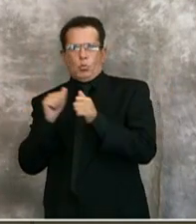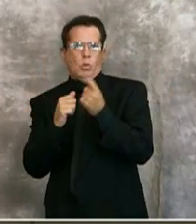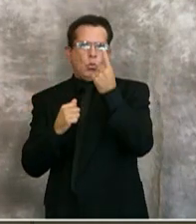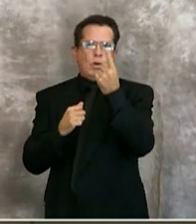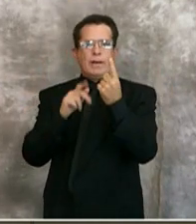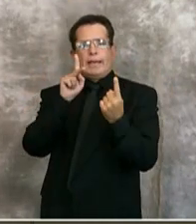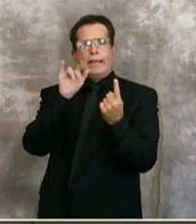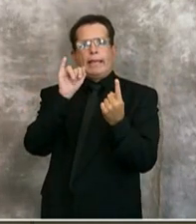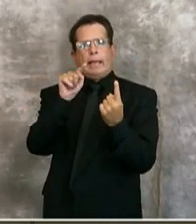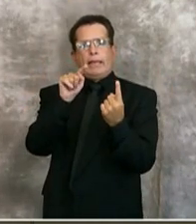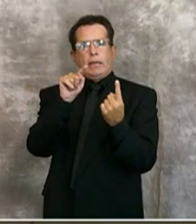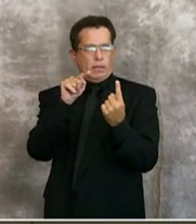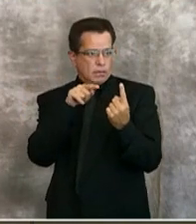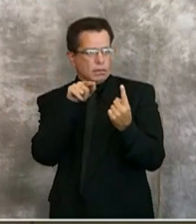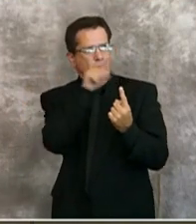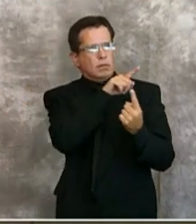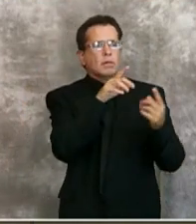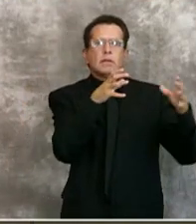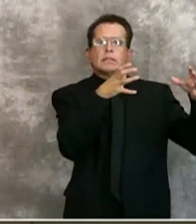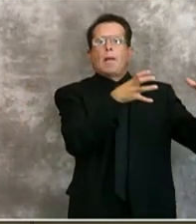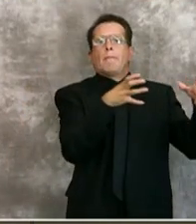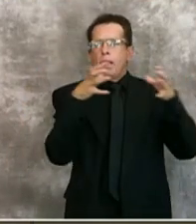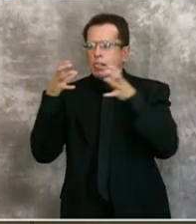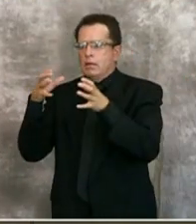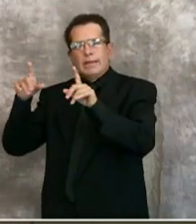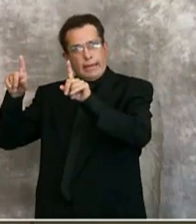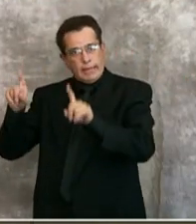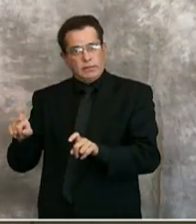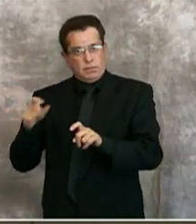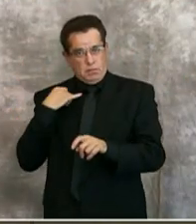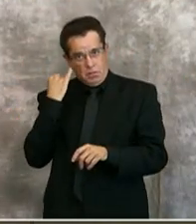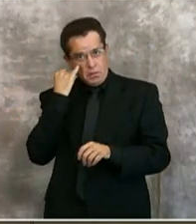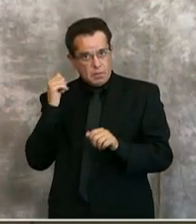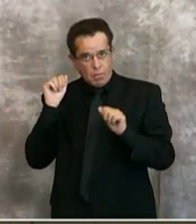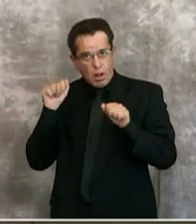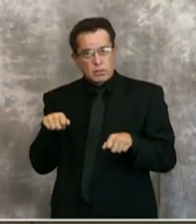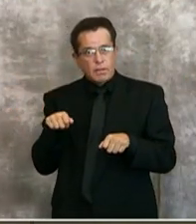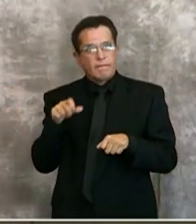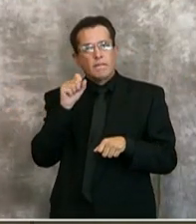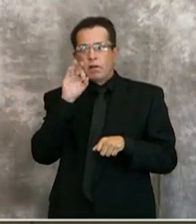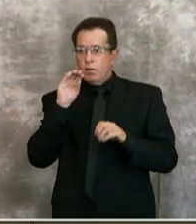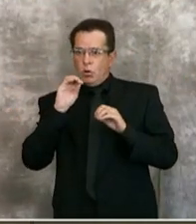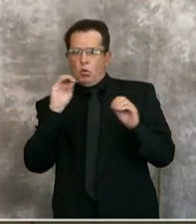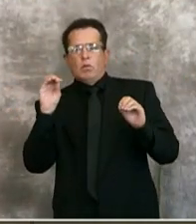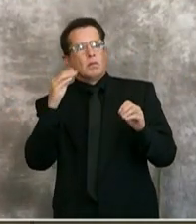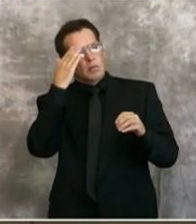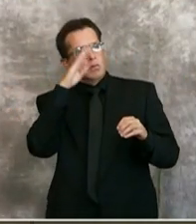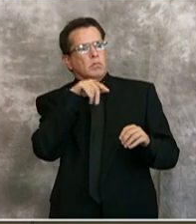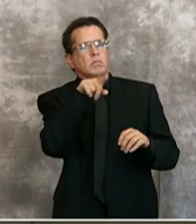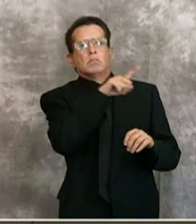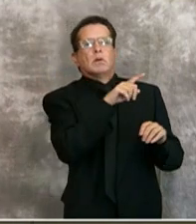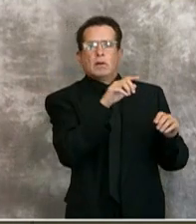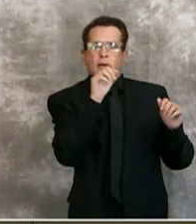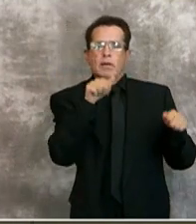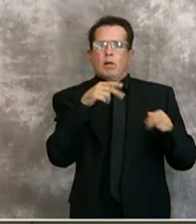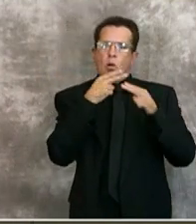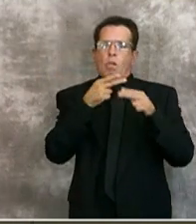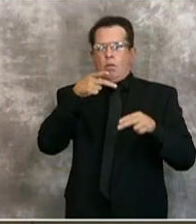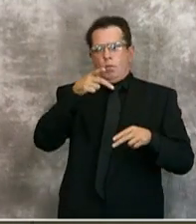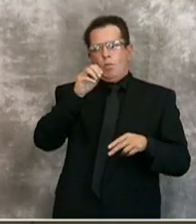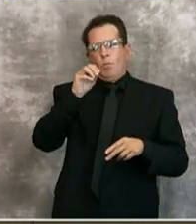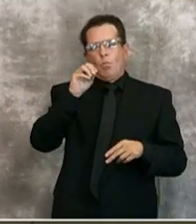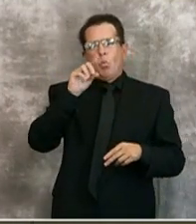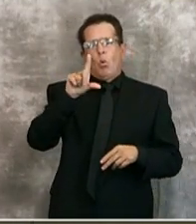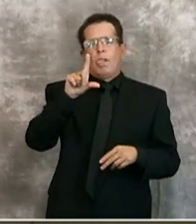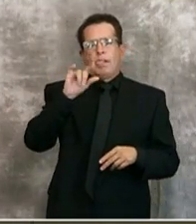got a positive, you could retest everybody in there. But if they were all negative, you would have saved a lot of test kits. Is pooling something that you guys